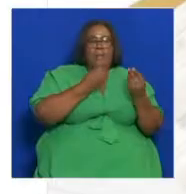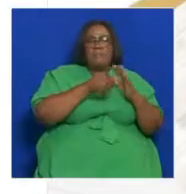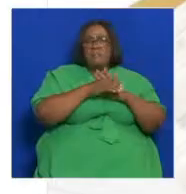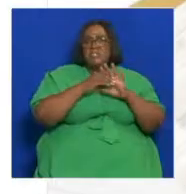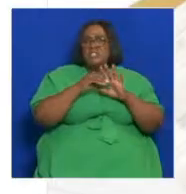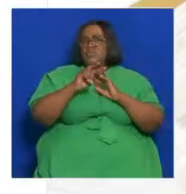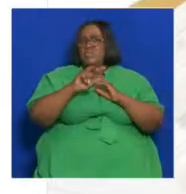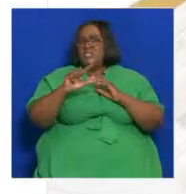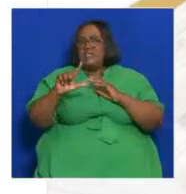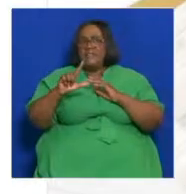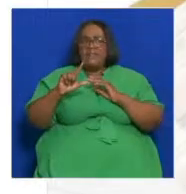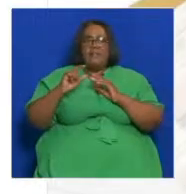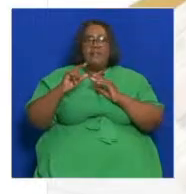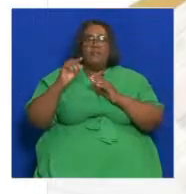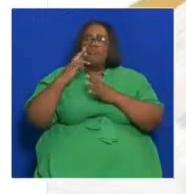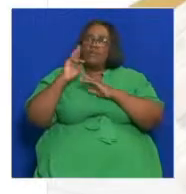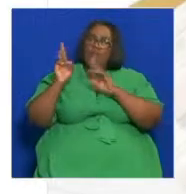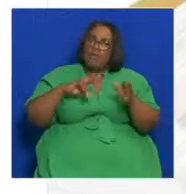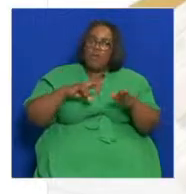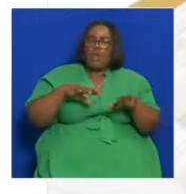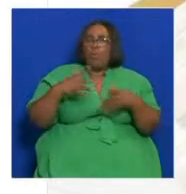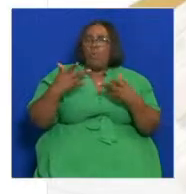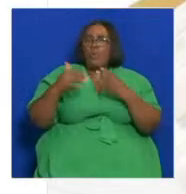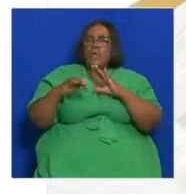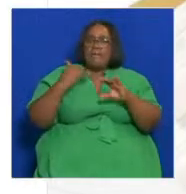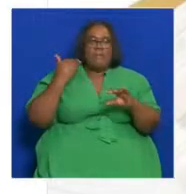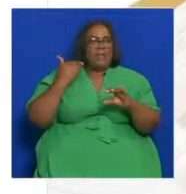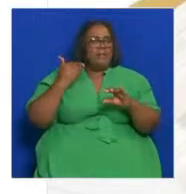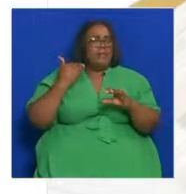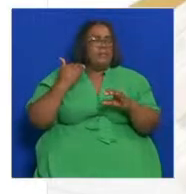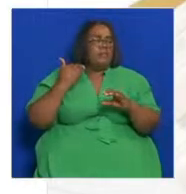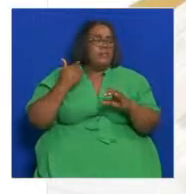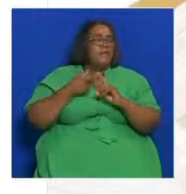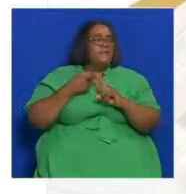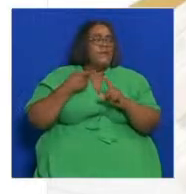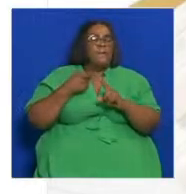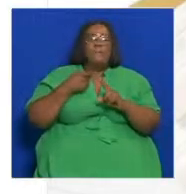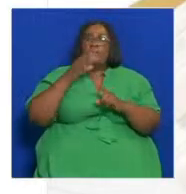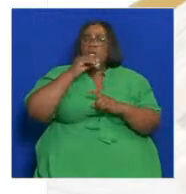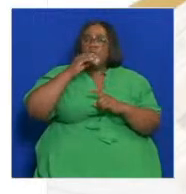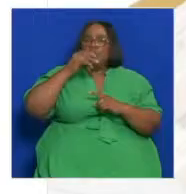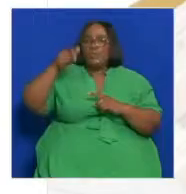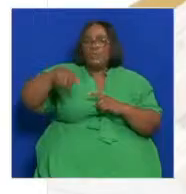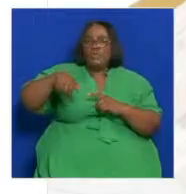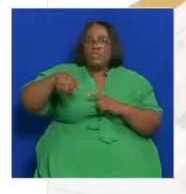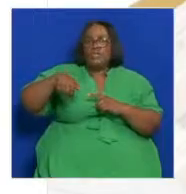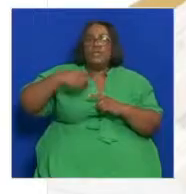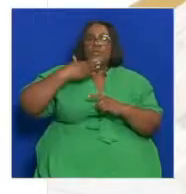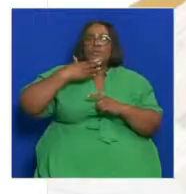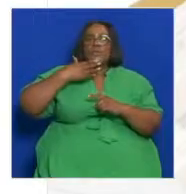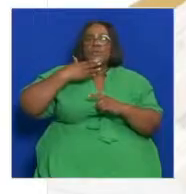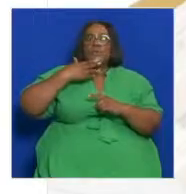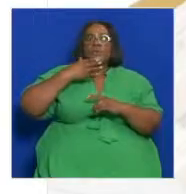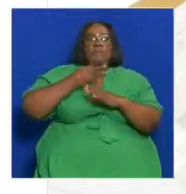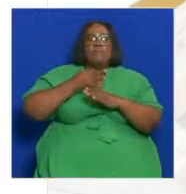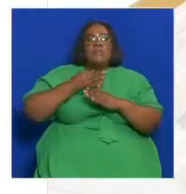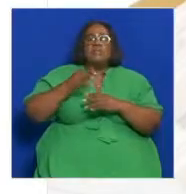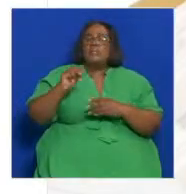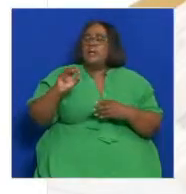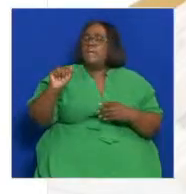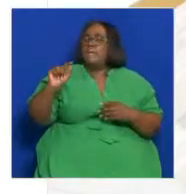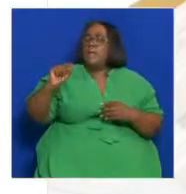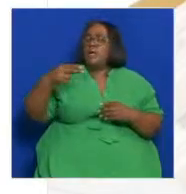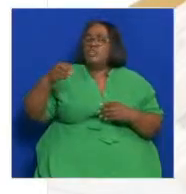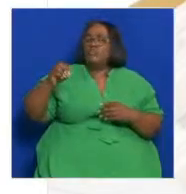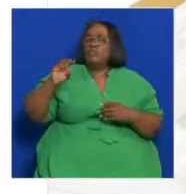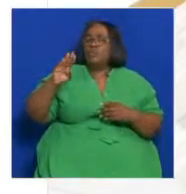an email from the spokesperson, Mr. Henry Matumani, is to assess whether it